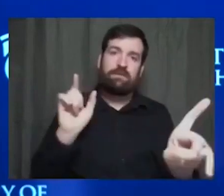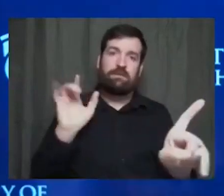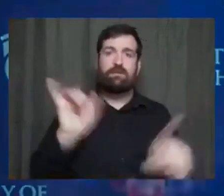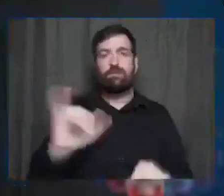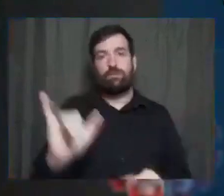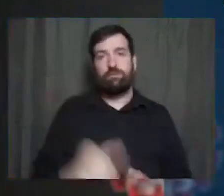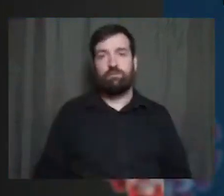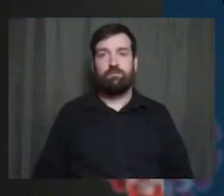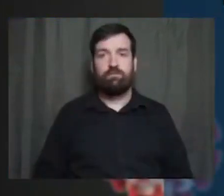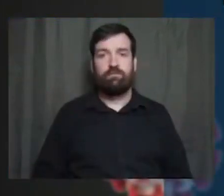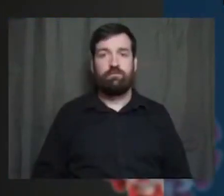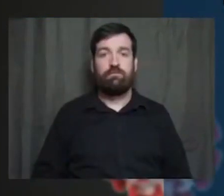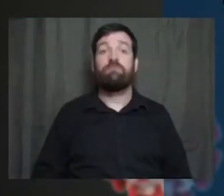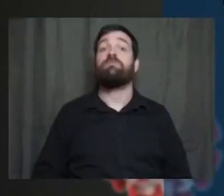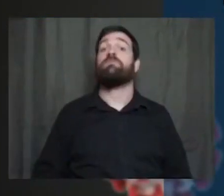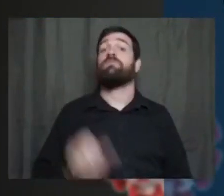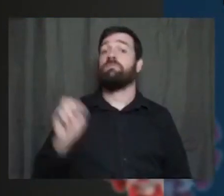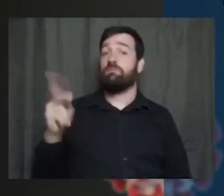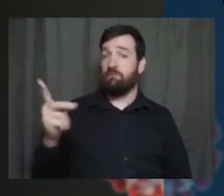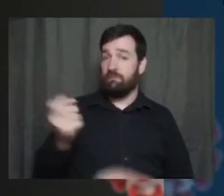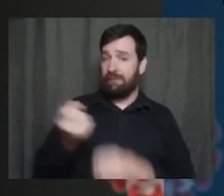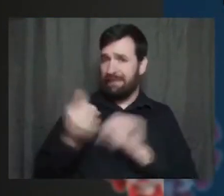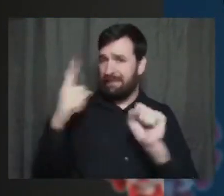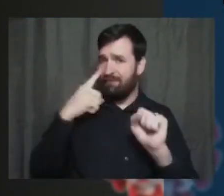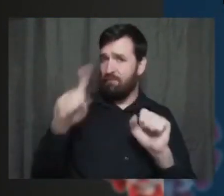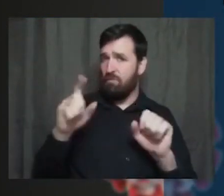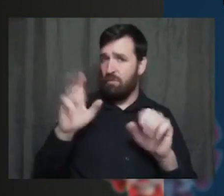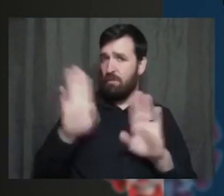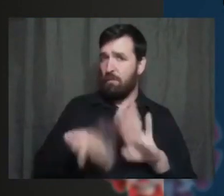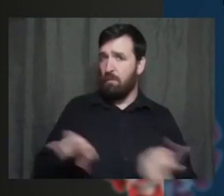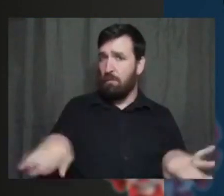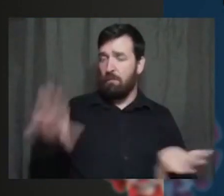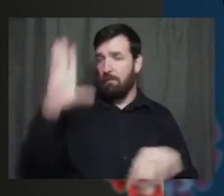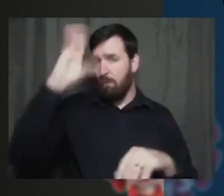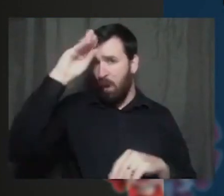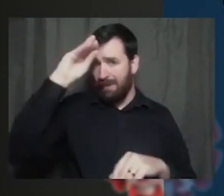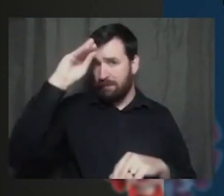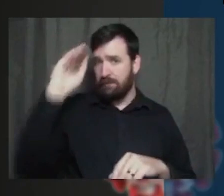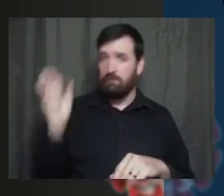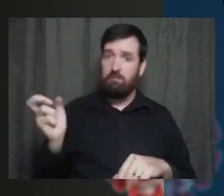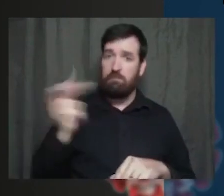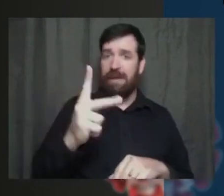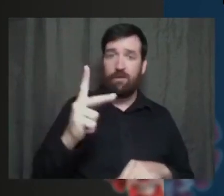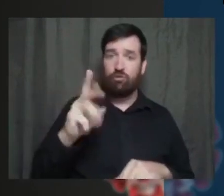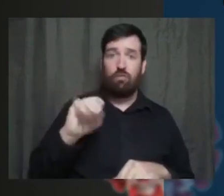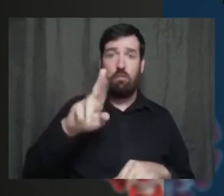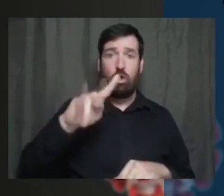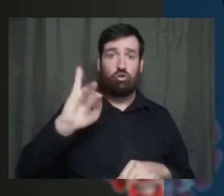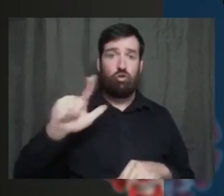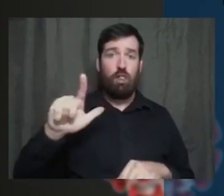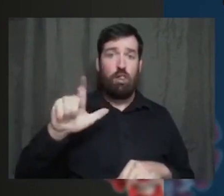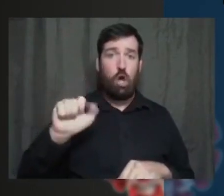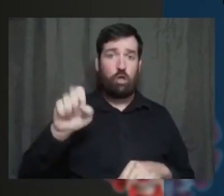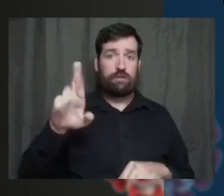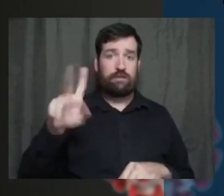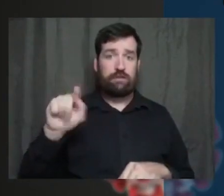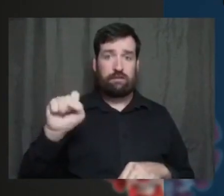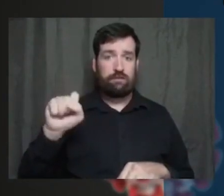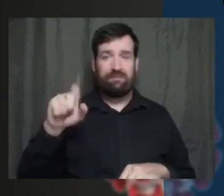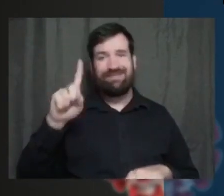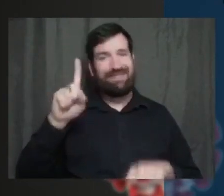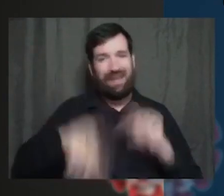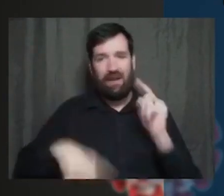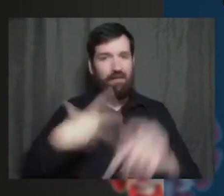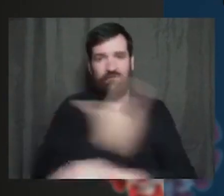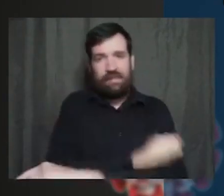All right, is it safe for my boys to return to their martial arts lessons? They are too young to be vaccinated. That is a